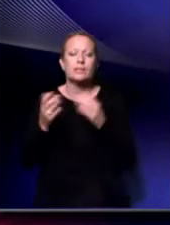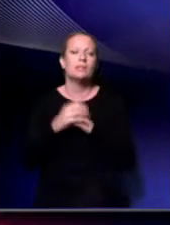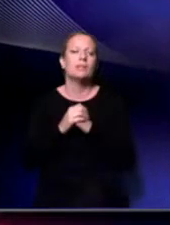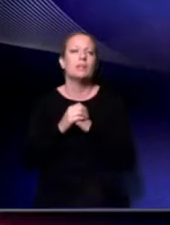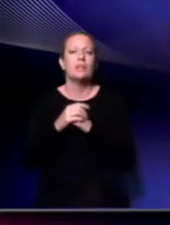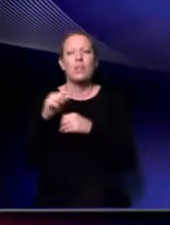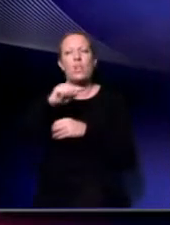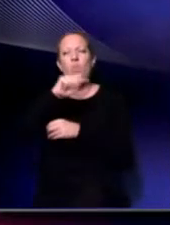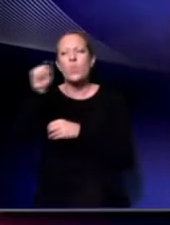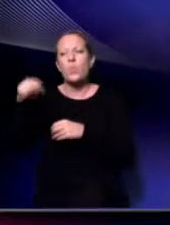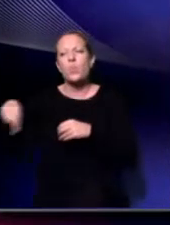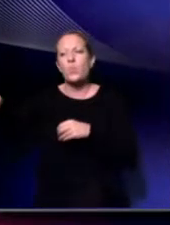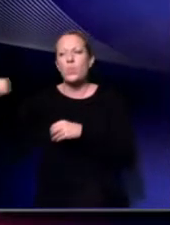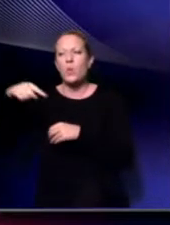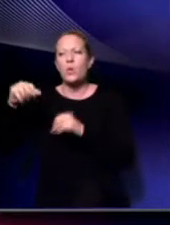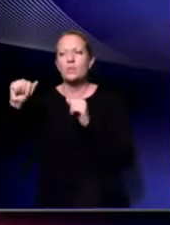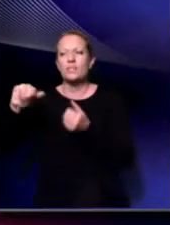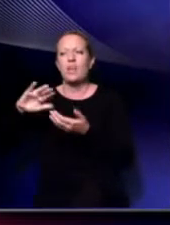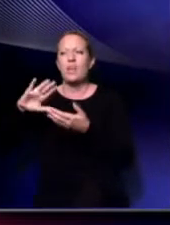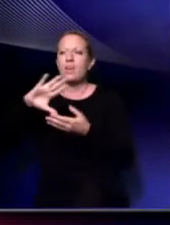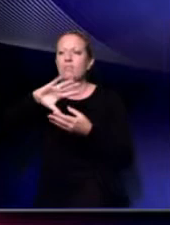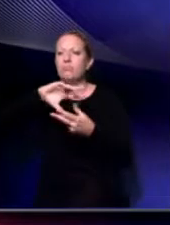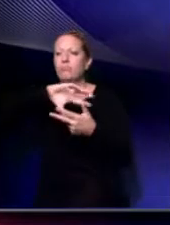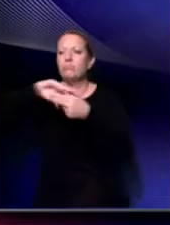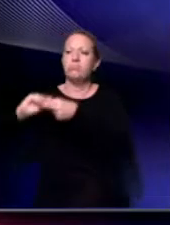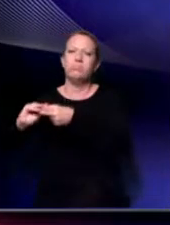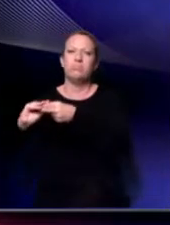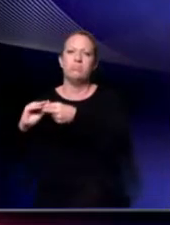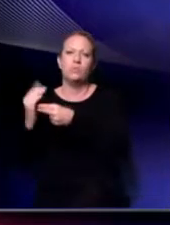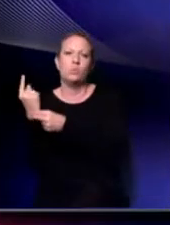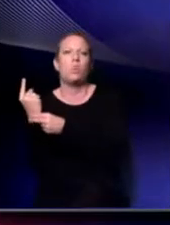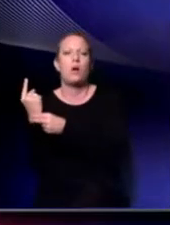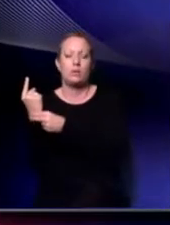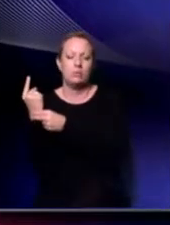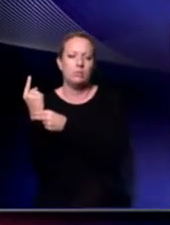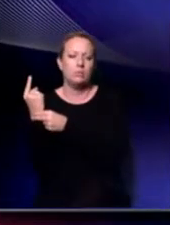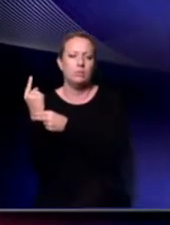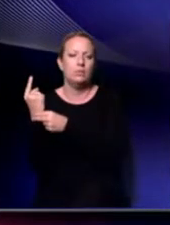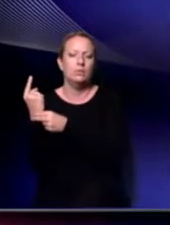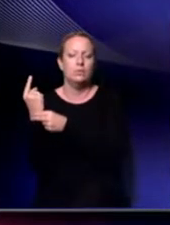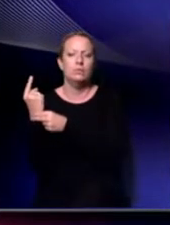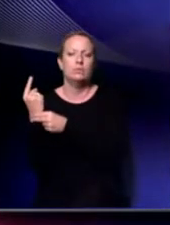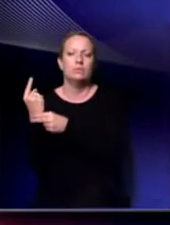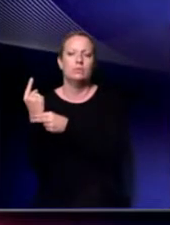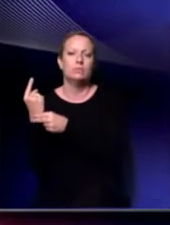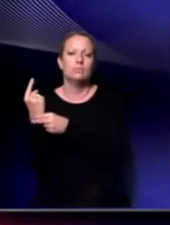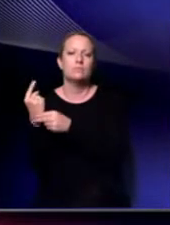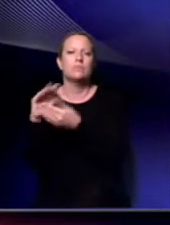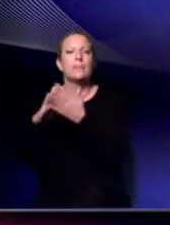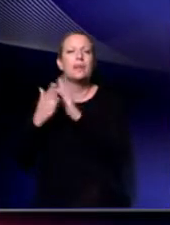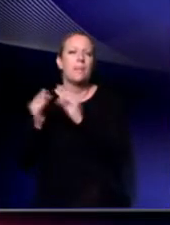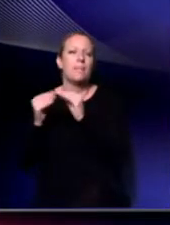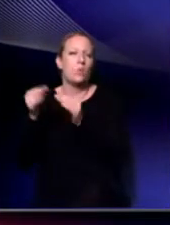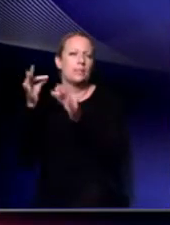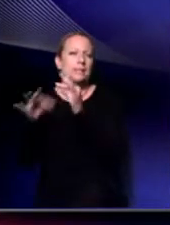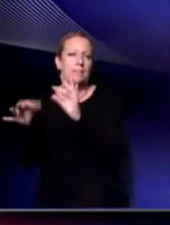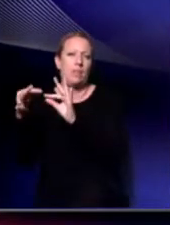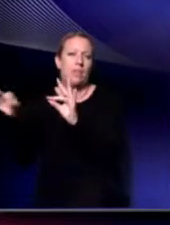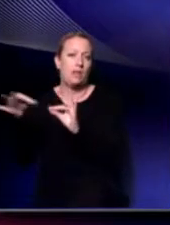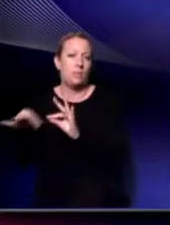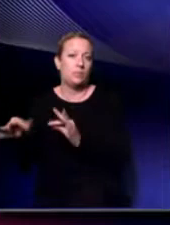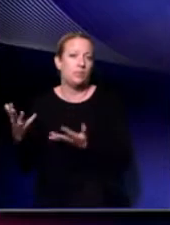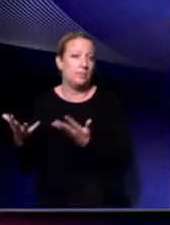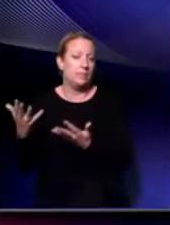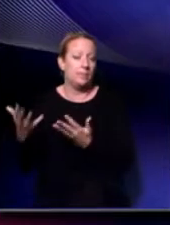consolidate those into one vehicle that provides all of that functionality, but in a more simplified manner. There